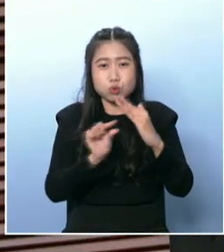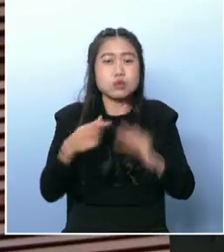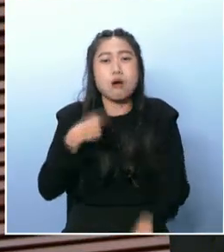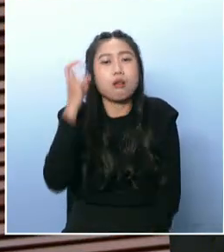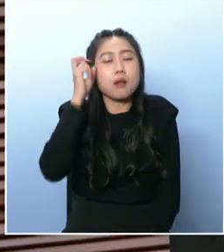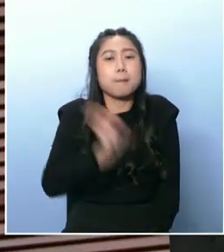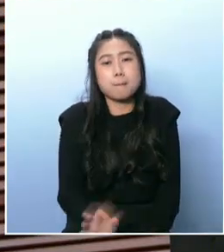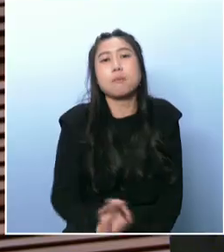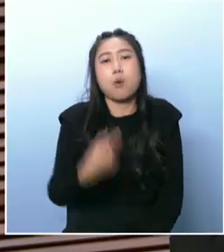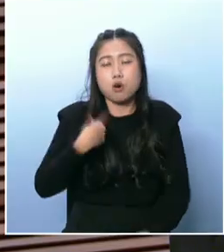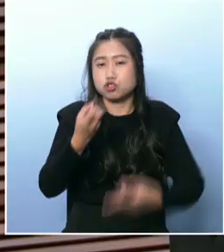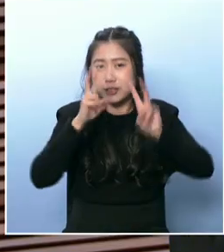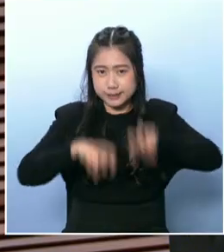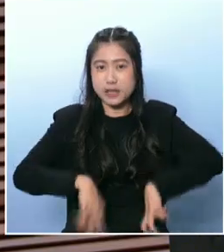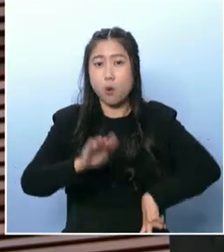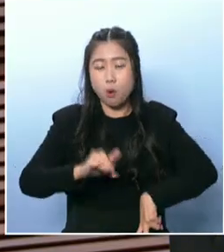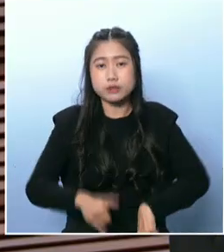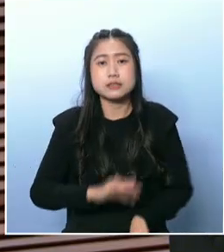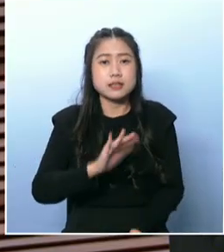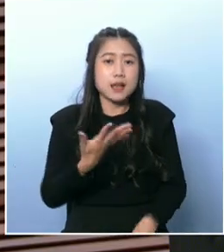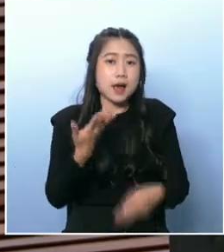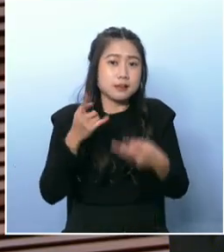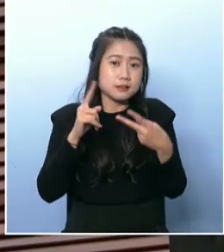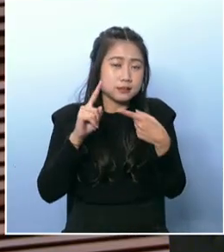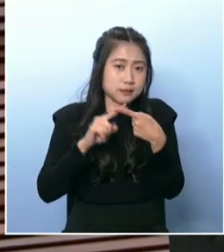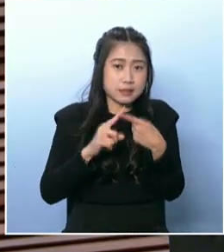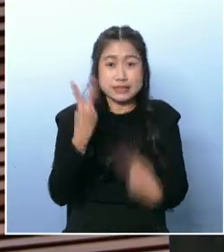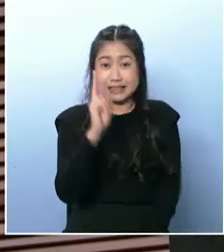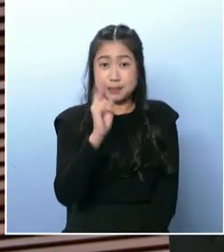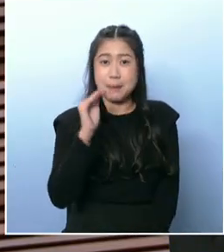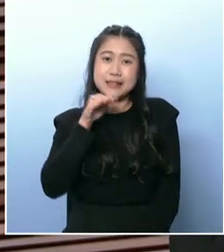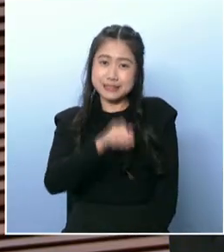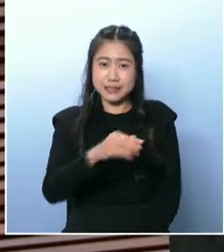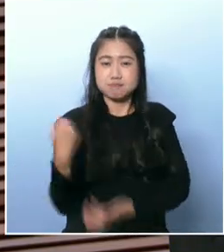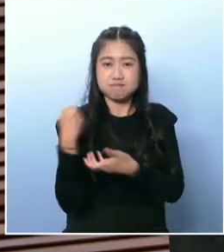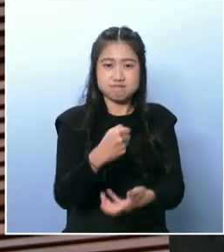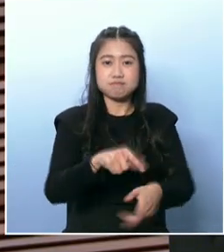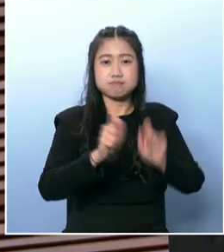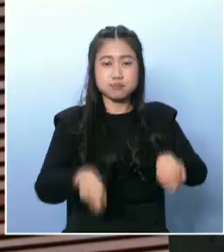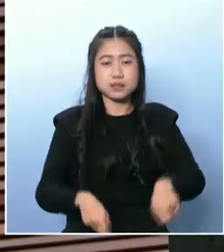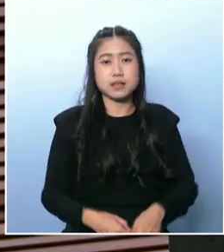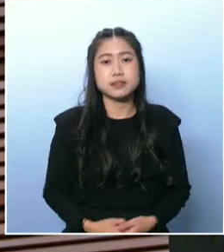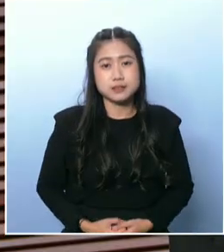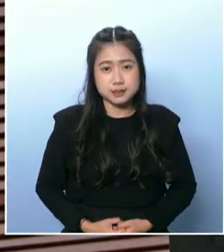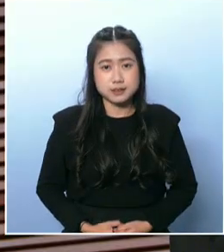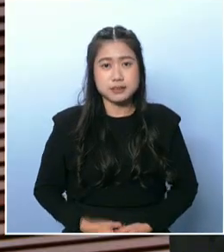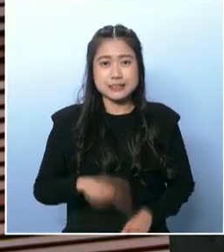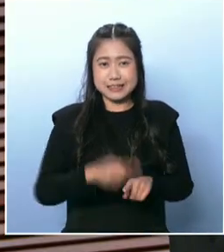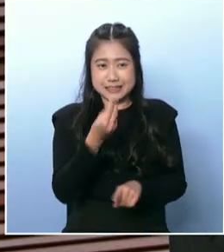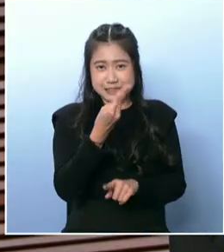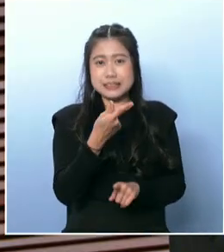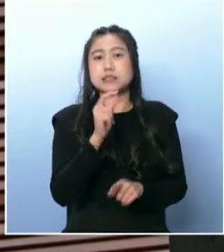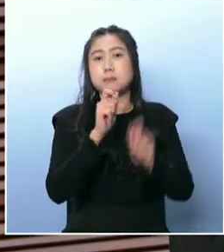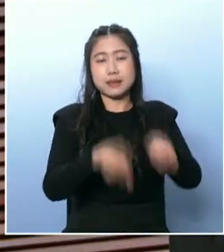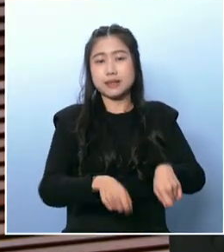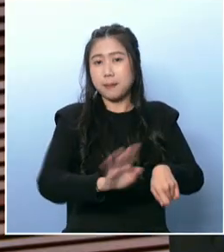use of transitional housing to be used as residential care homes. On the first question about the $20 billion